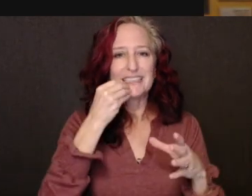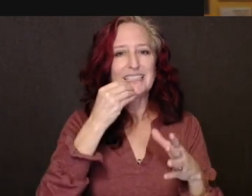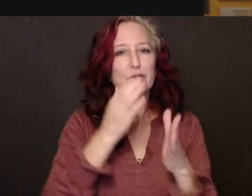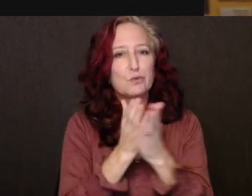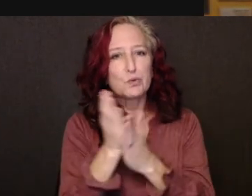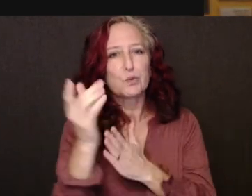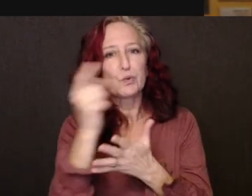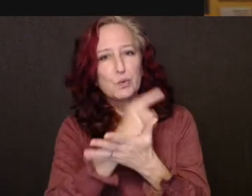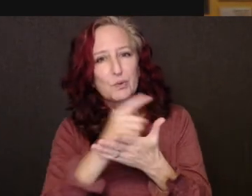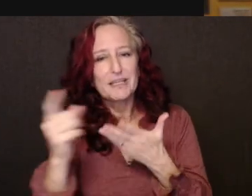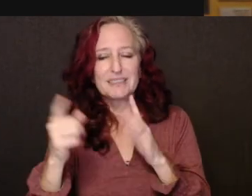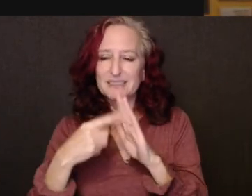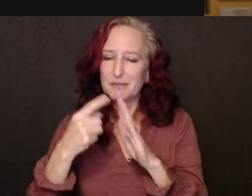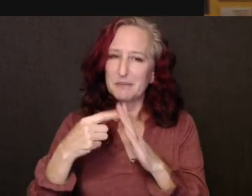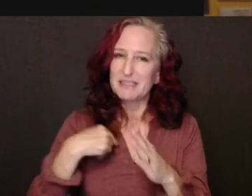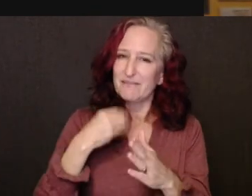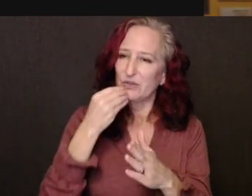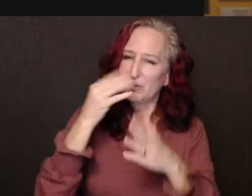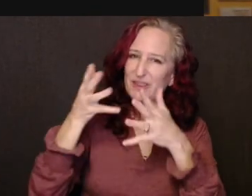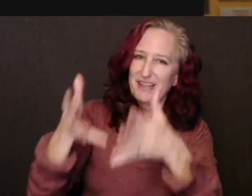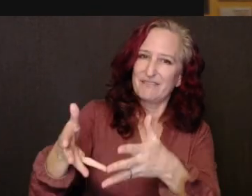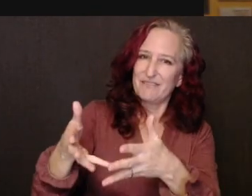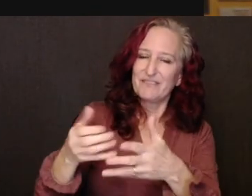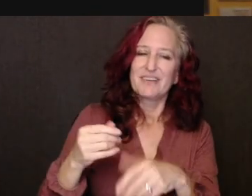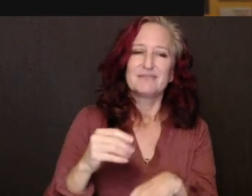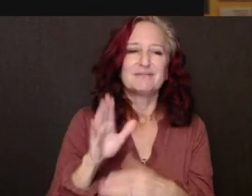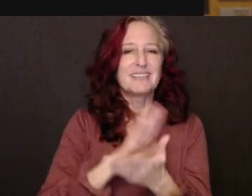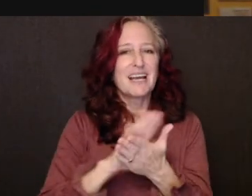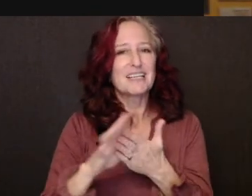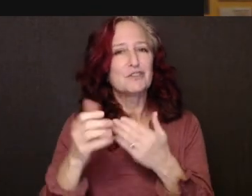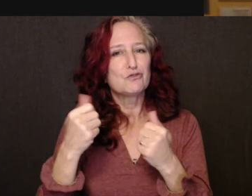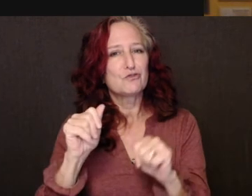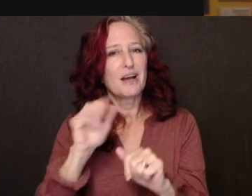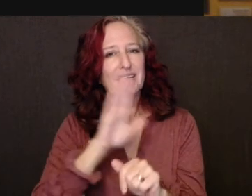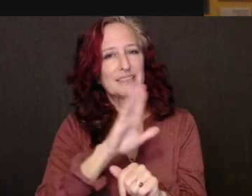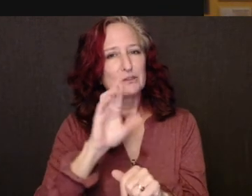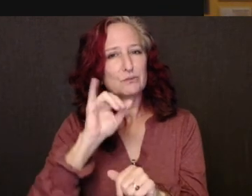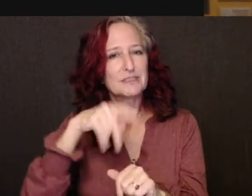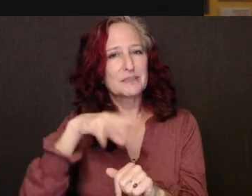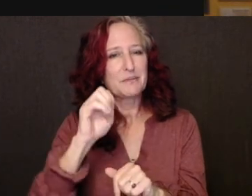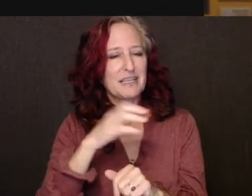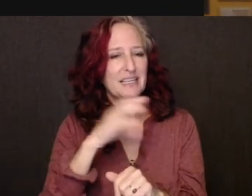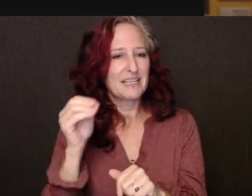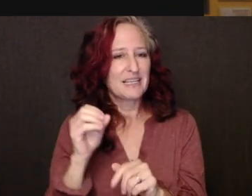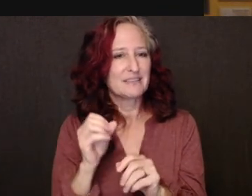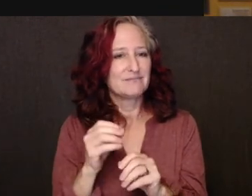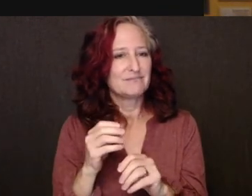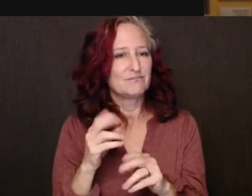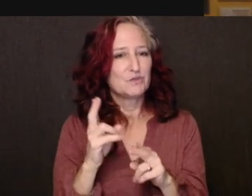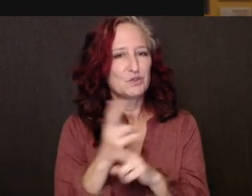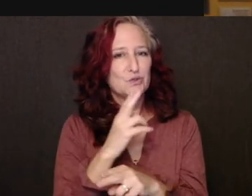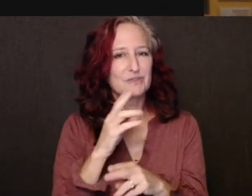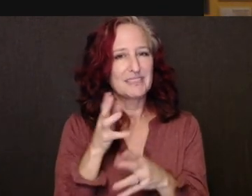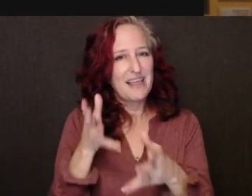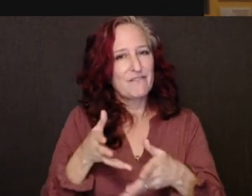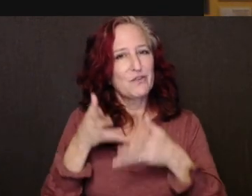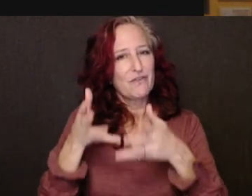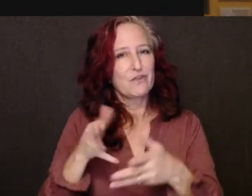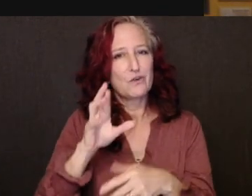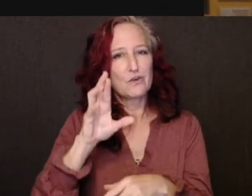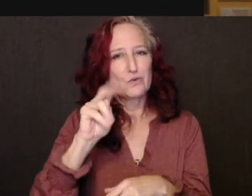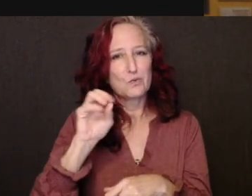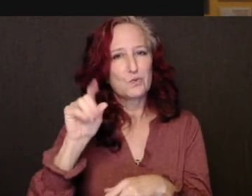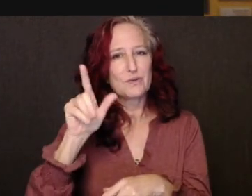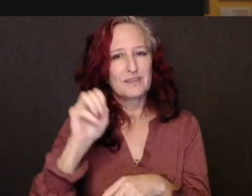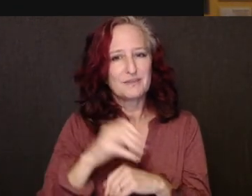have already been cooked. Maybe they're a couple days old. I know in my own cooking, I make, large portions and then eat it throughout the week. And sometimes I have